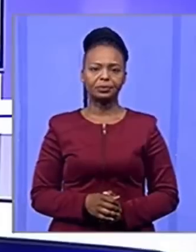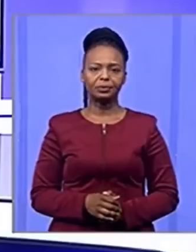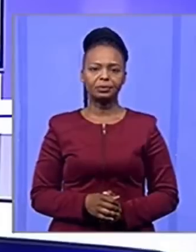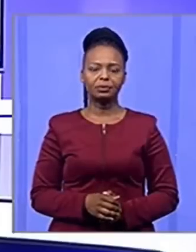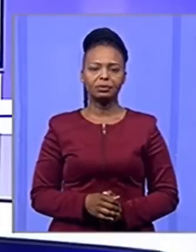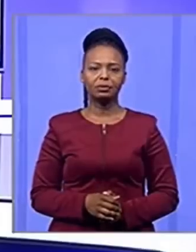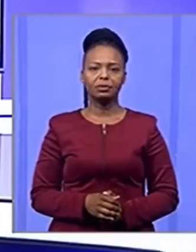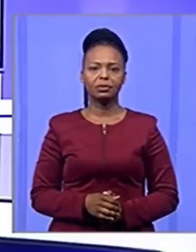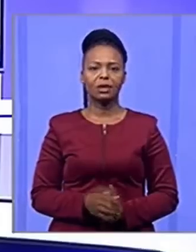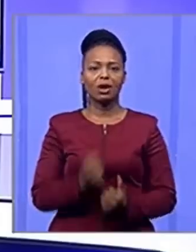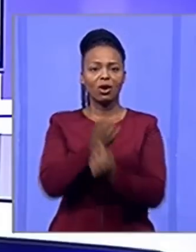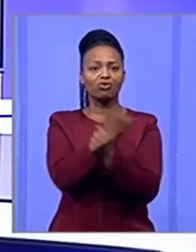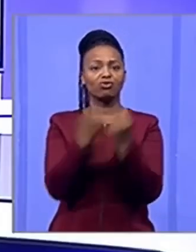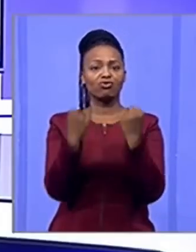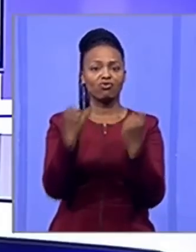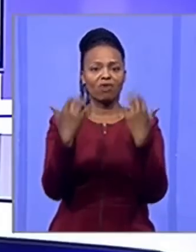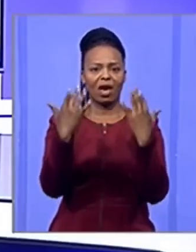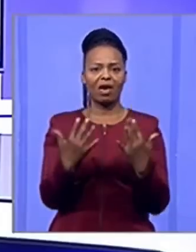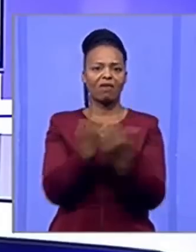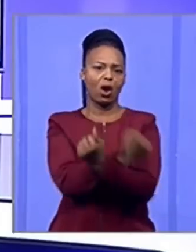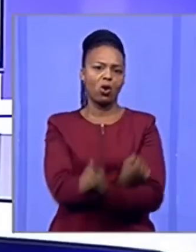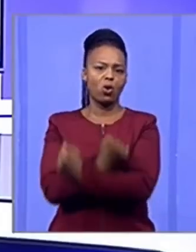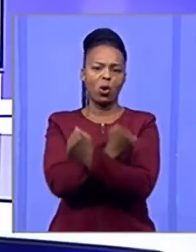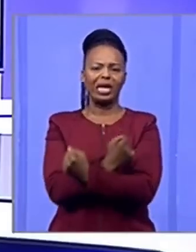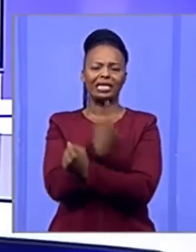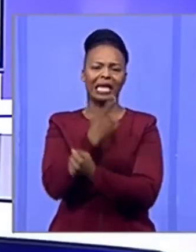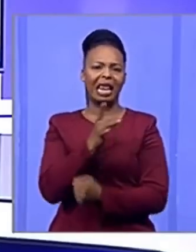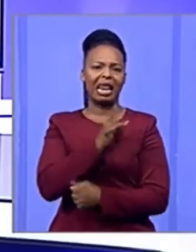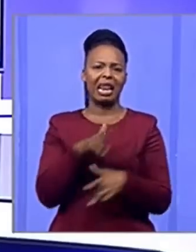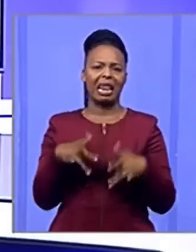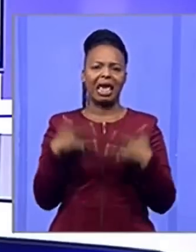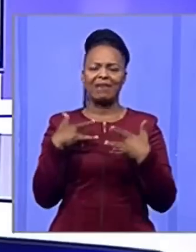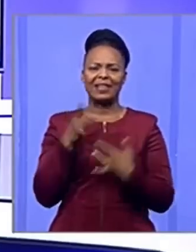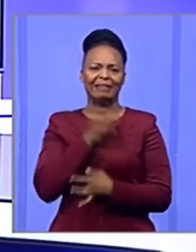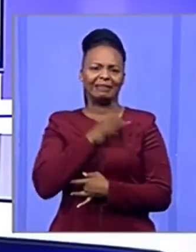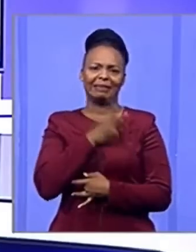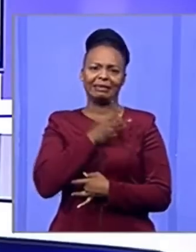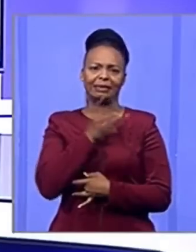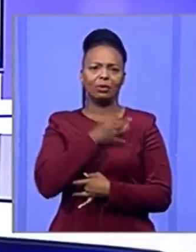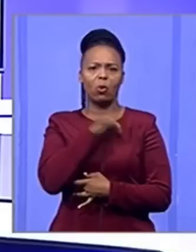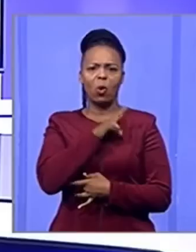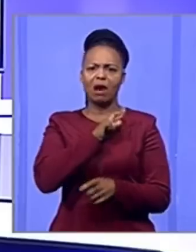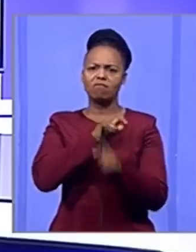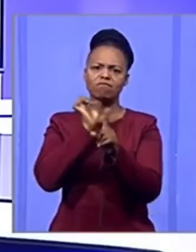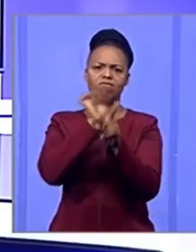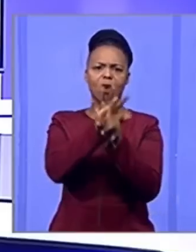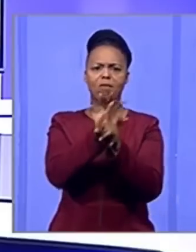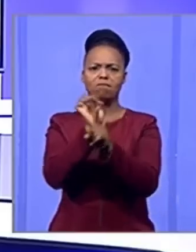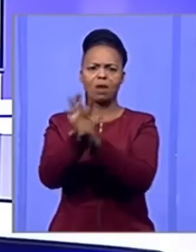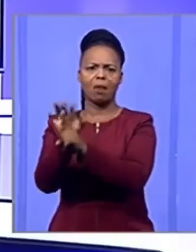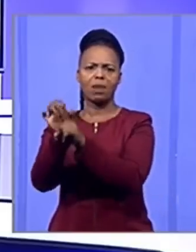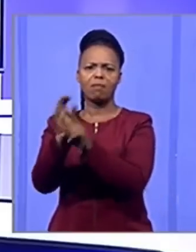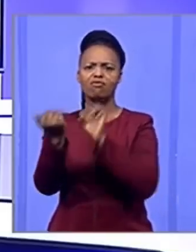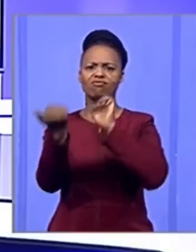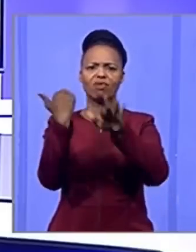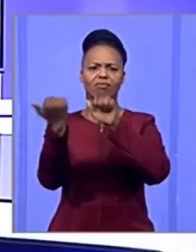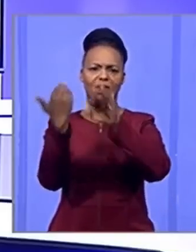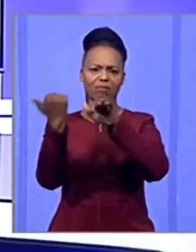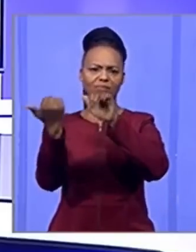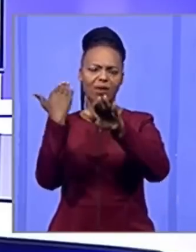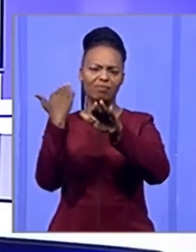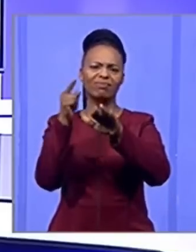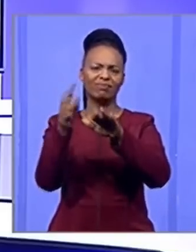Baotledi ba dilori ba tšhogela maphelo a bona se ka ge go hlaselwa le go fišwa ga dilori tše ntši ditseleng tše kgolo tša